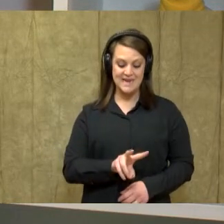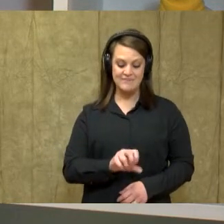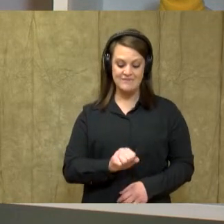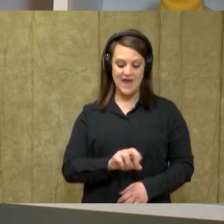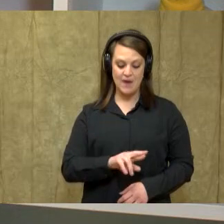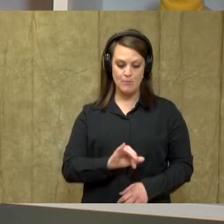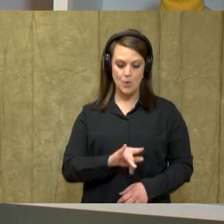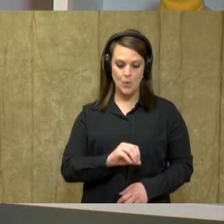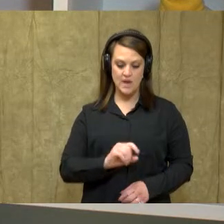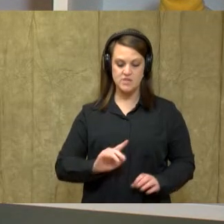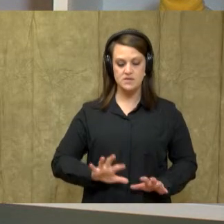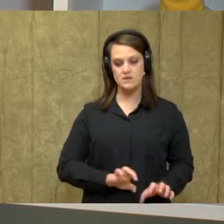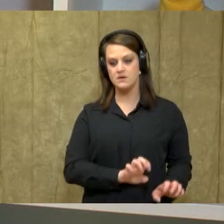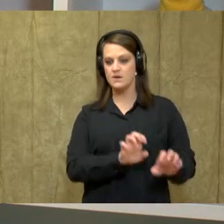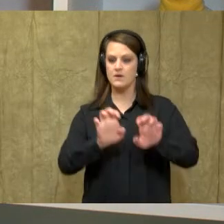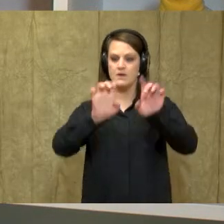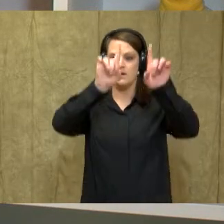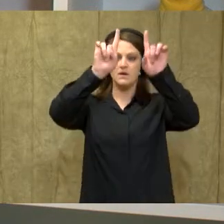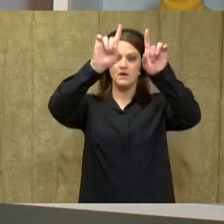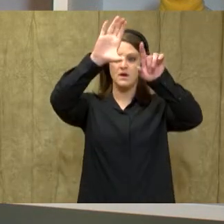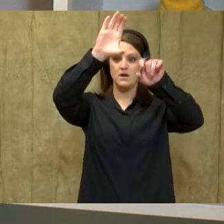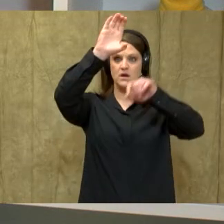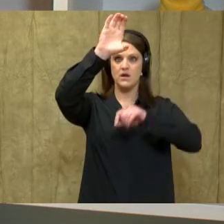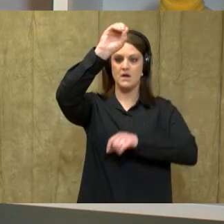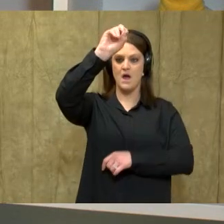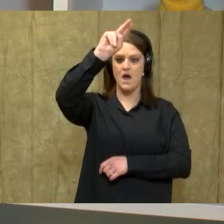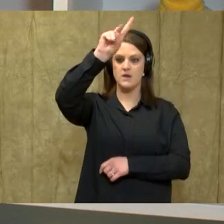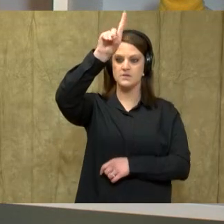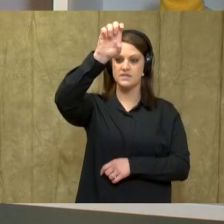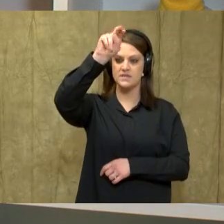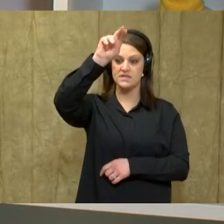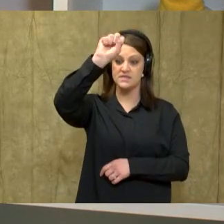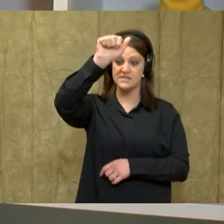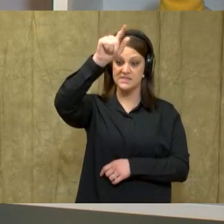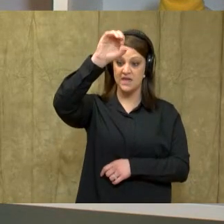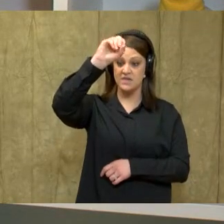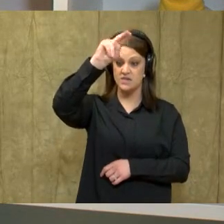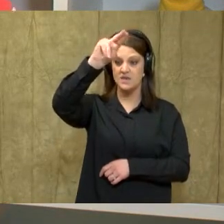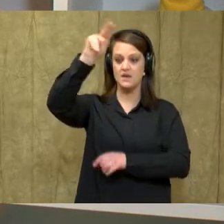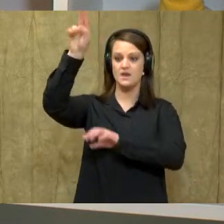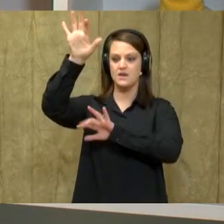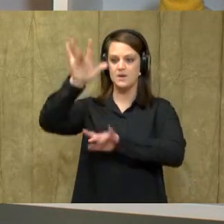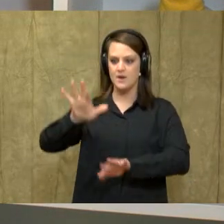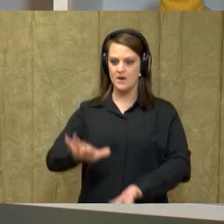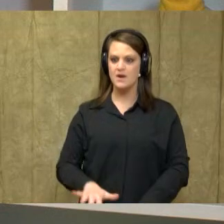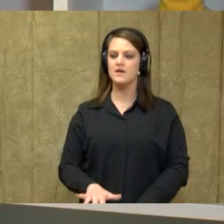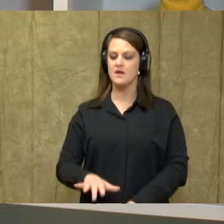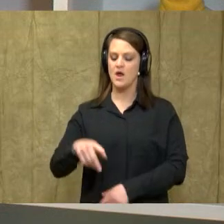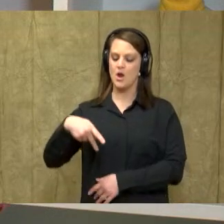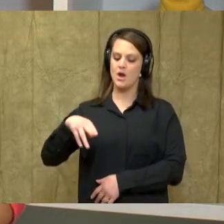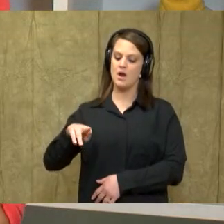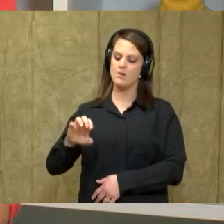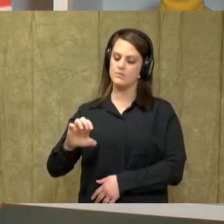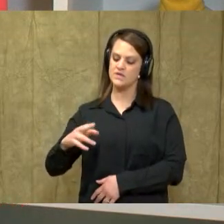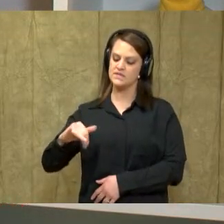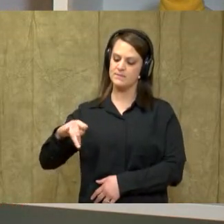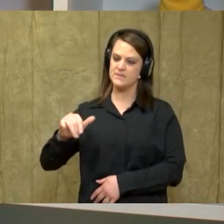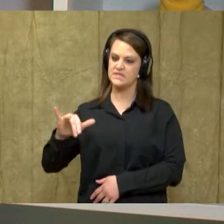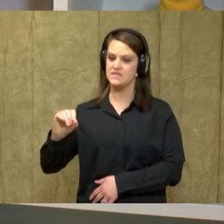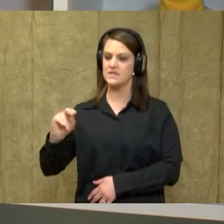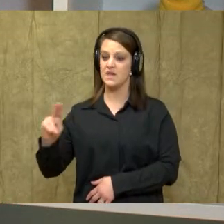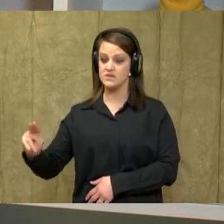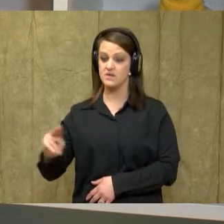Evaporation, condensation, precipitation. Can y'all do that with me? Miss Smith, can you do that with me? I'll try.